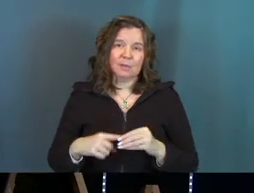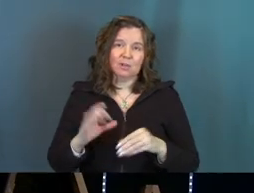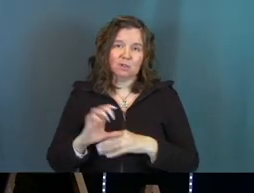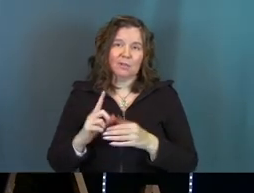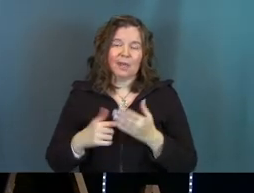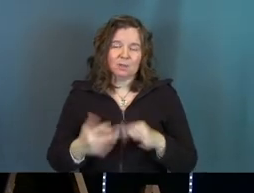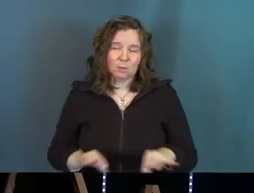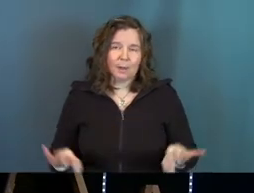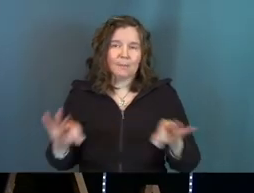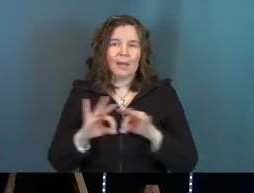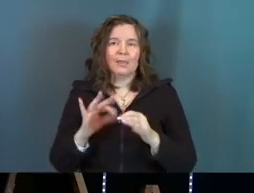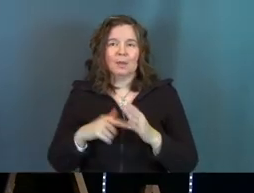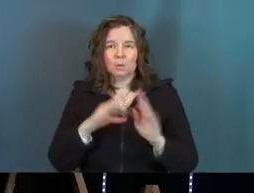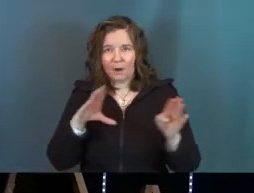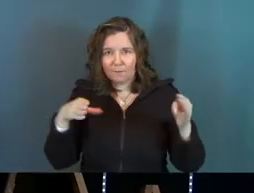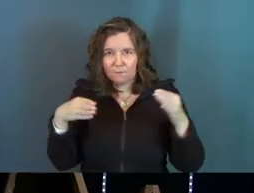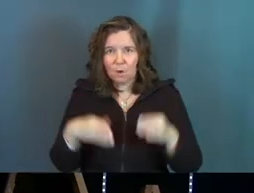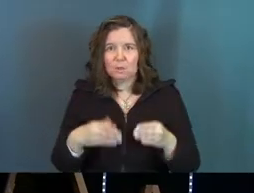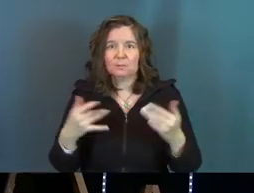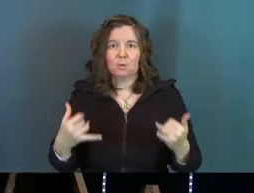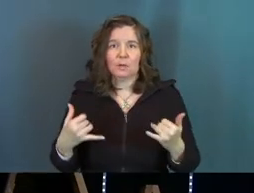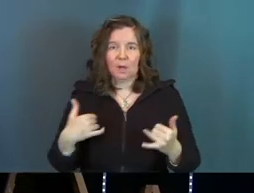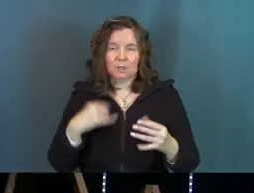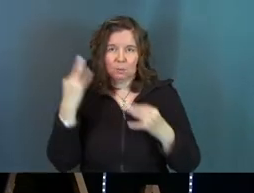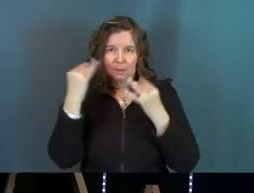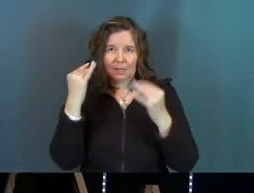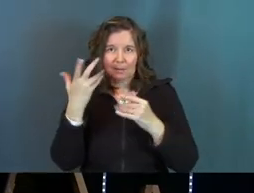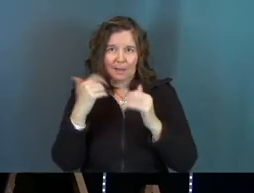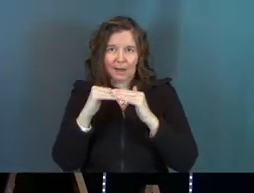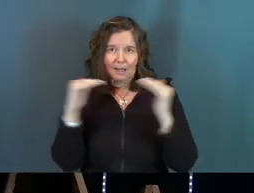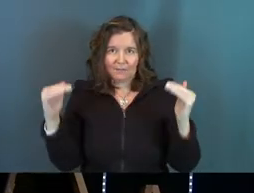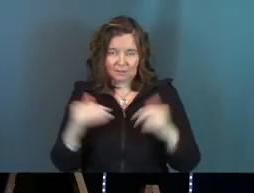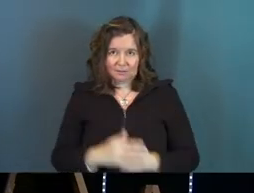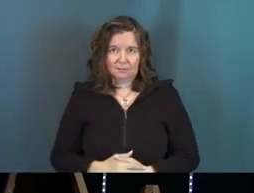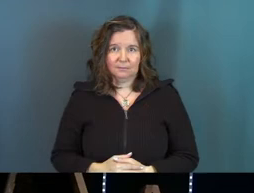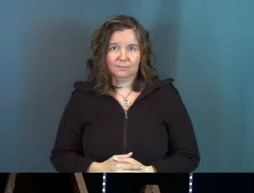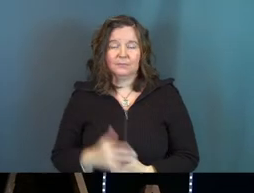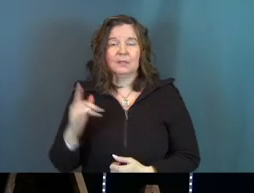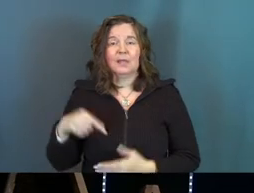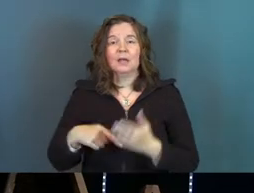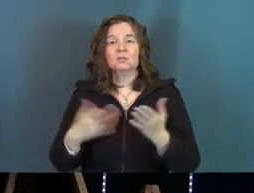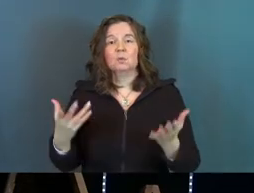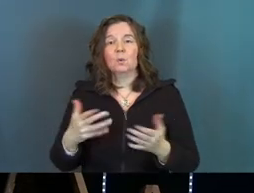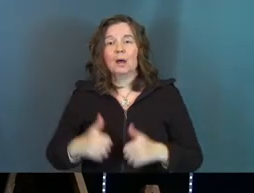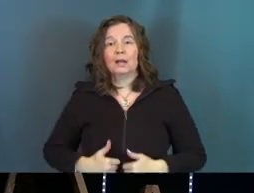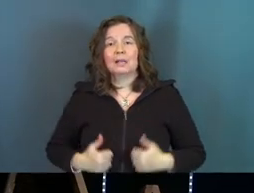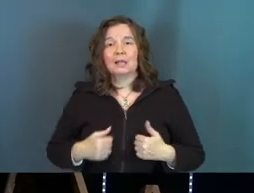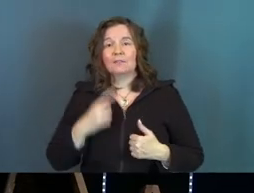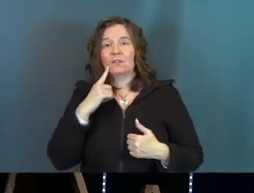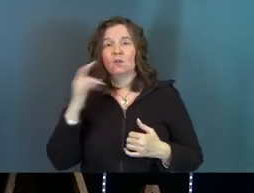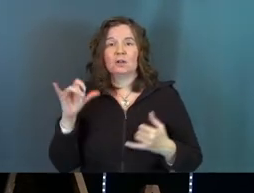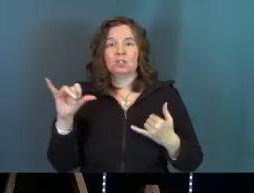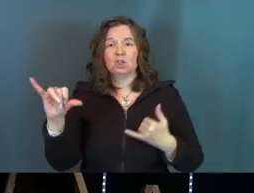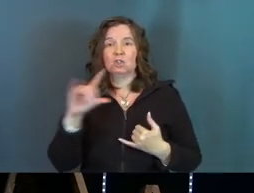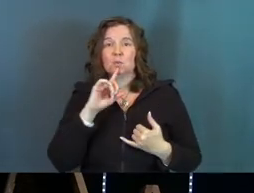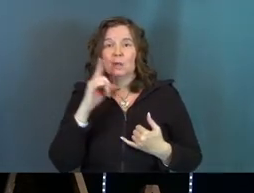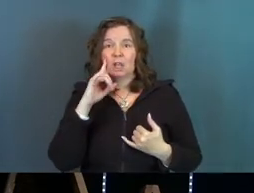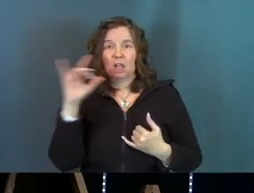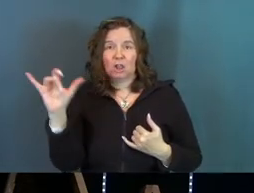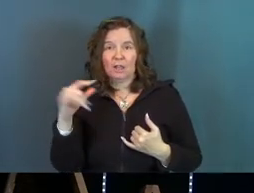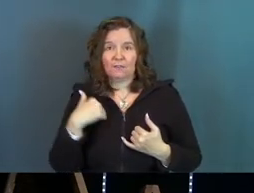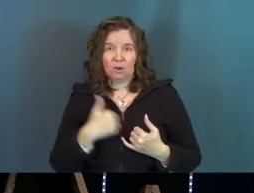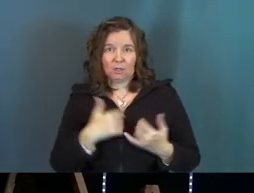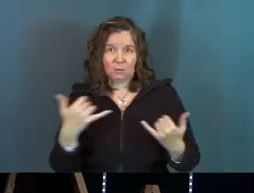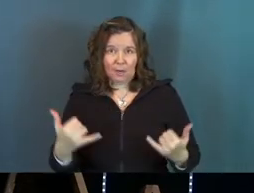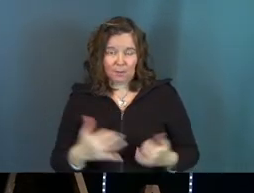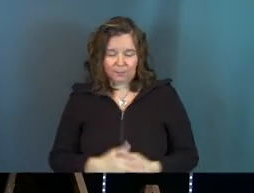church. That's what matters. That's what our focus should be right now as we think about heaven. That's what living for eternity should really look like for